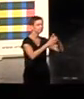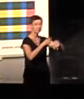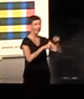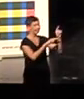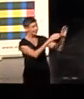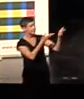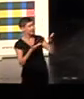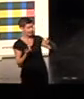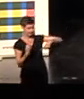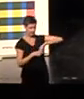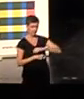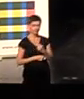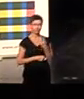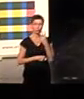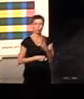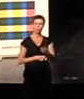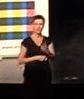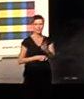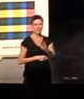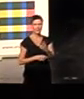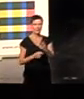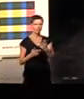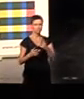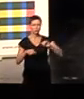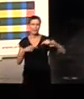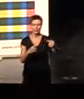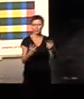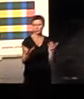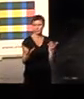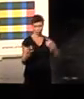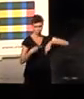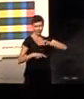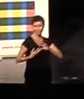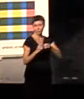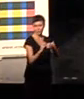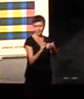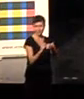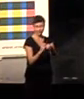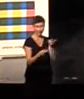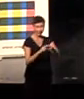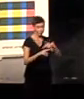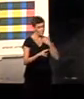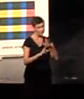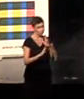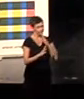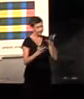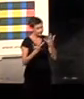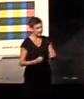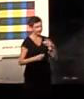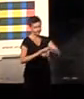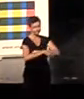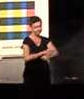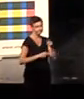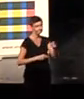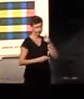libertas triplanetary men met challenges and if i do not take them all they will destroy